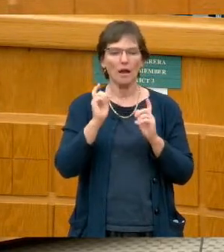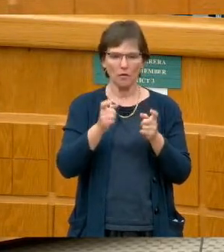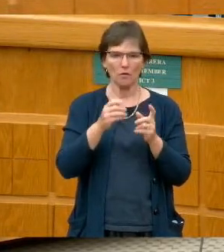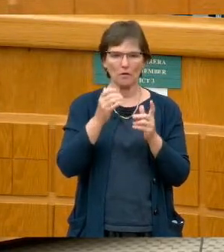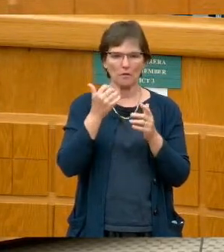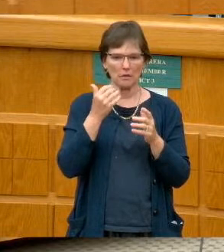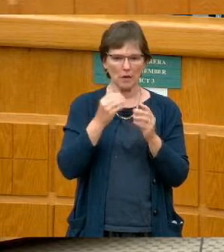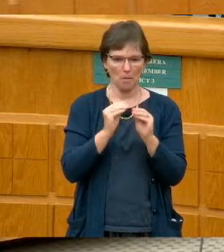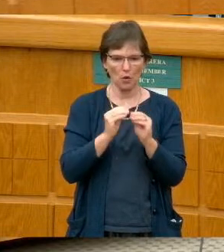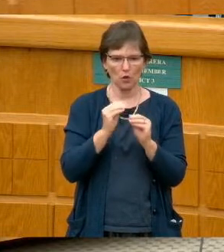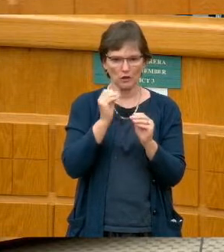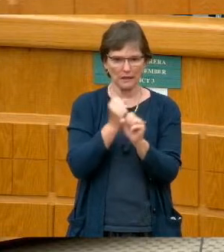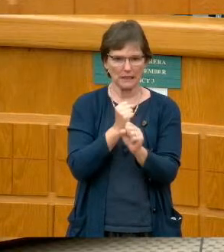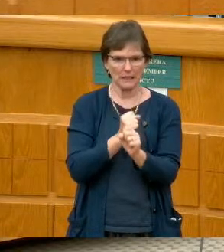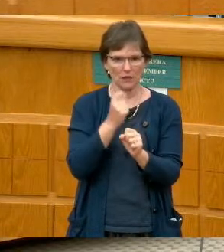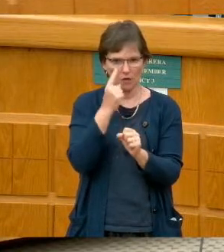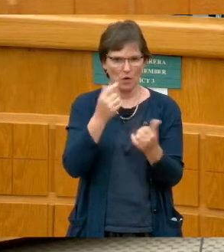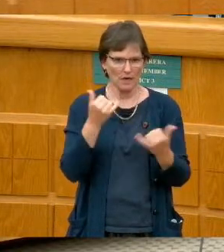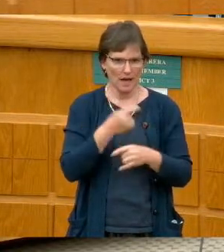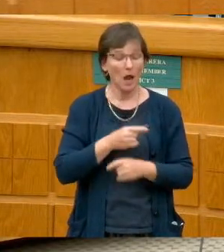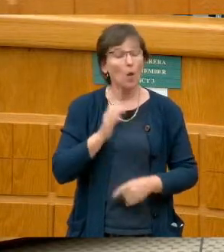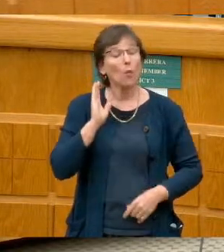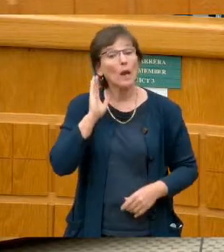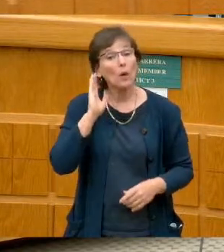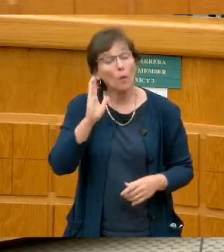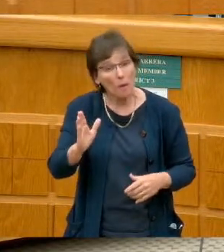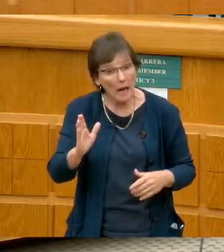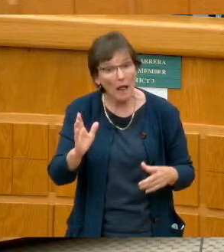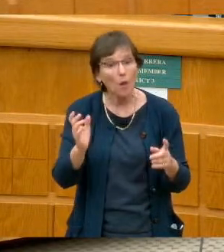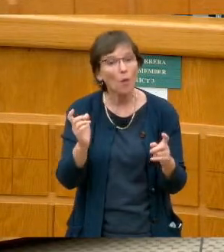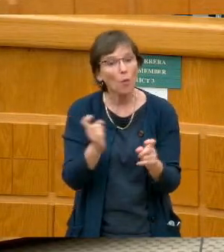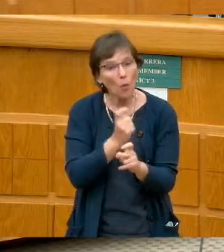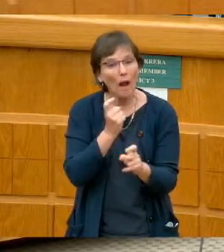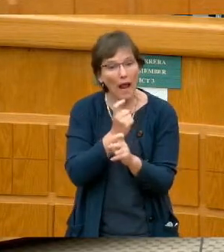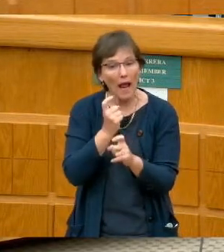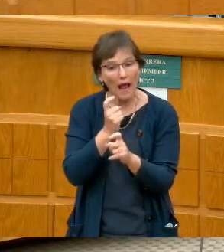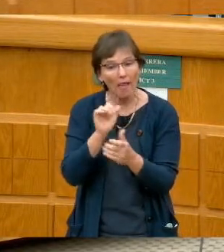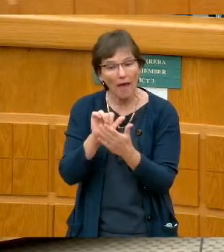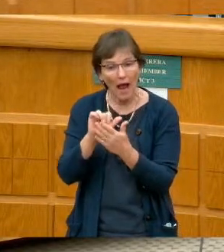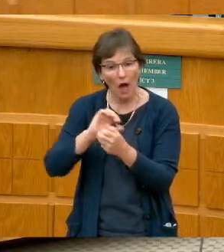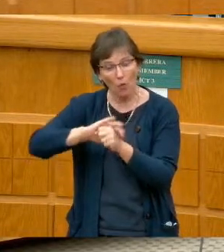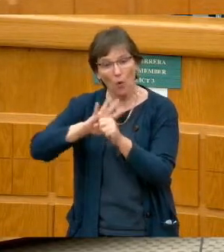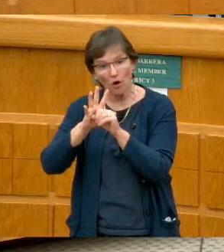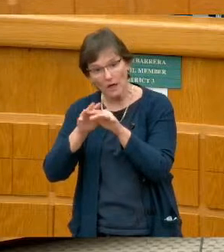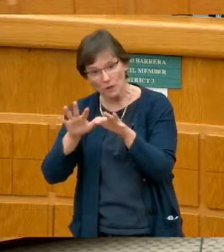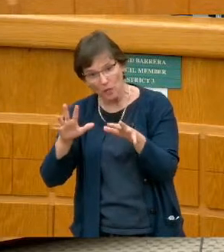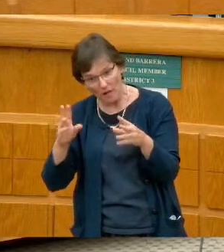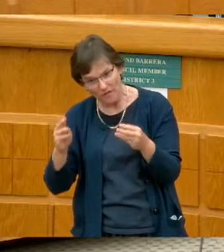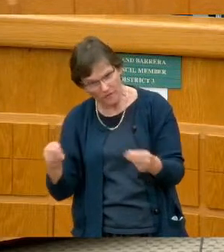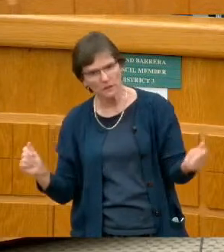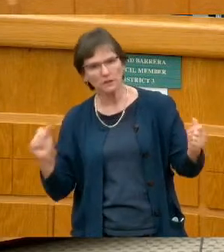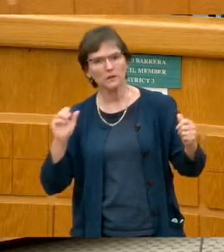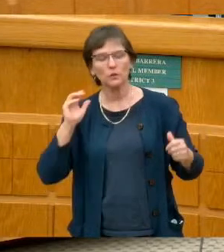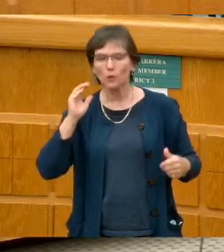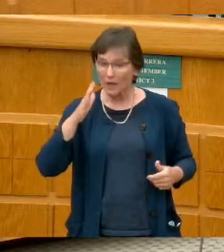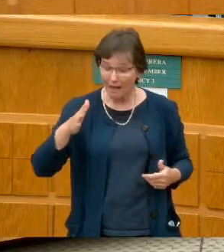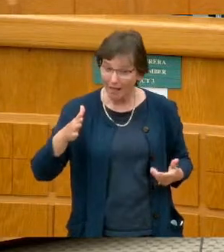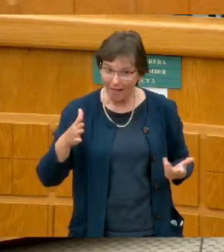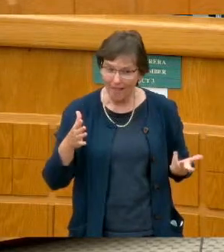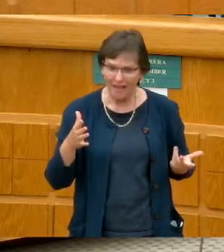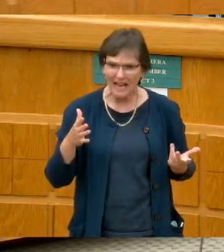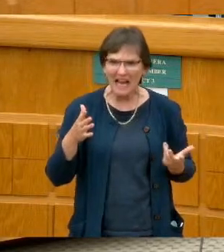the kind of the surprising data drop that was put on us Sunday and